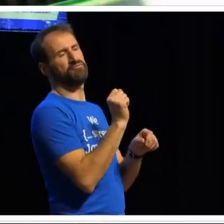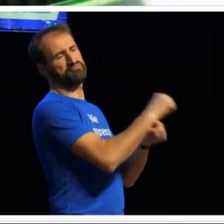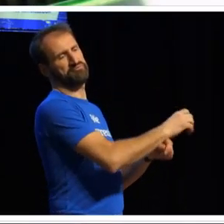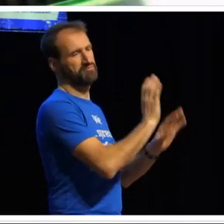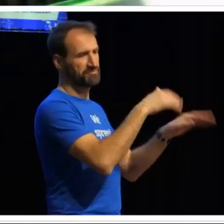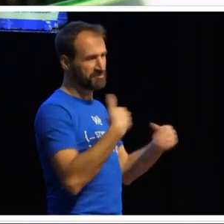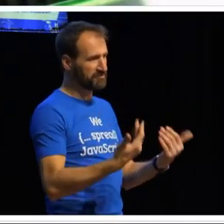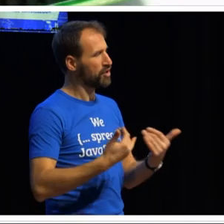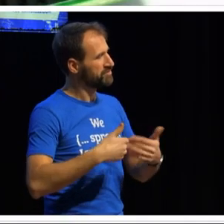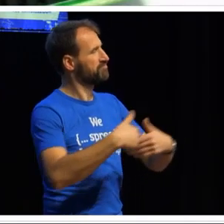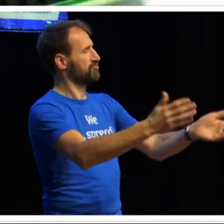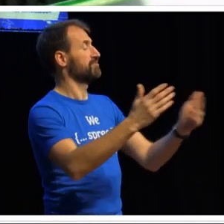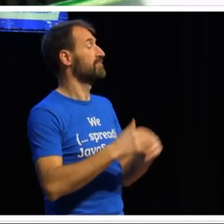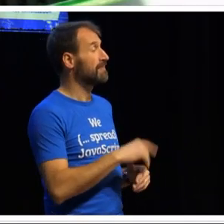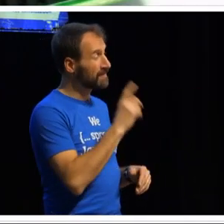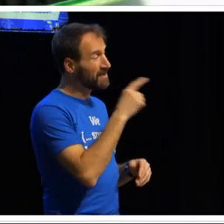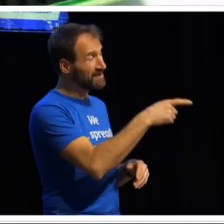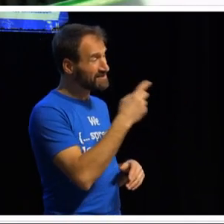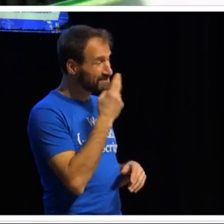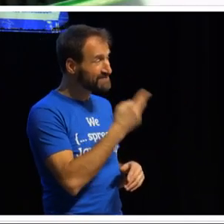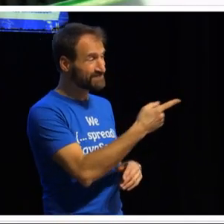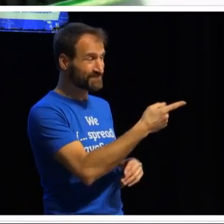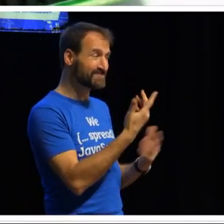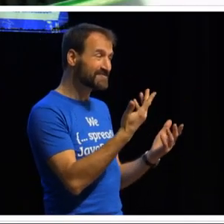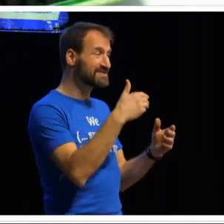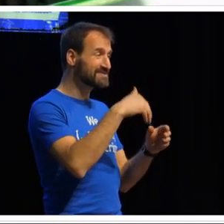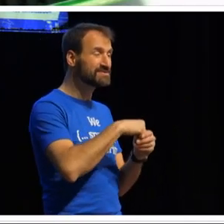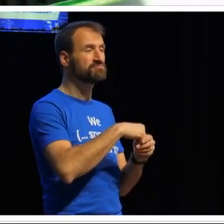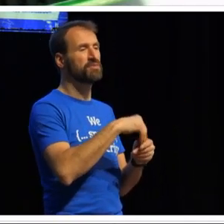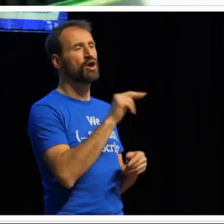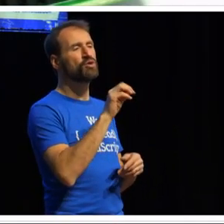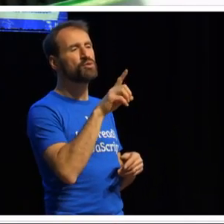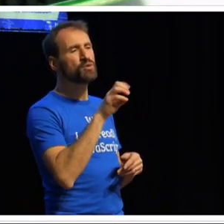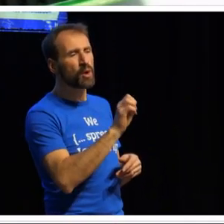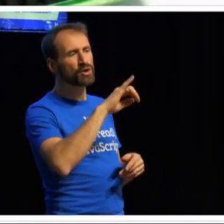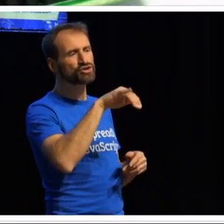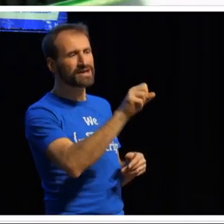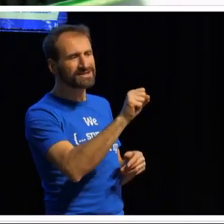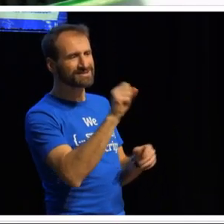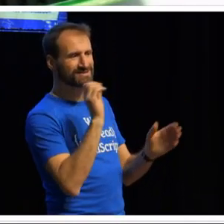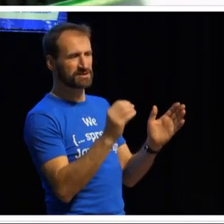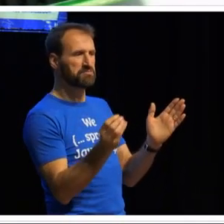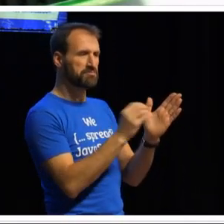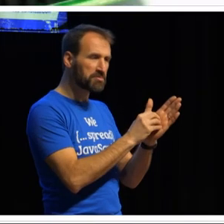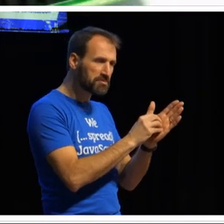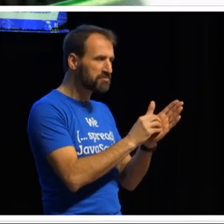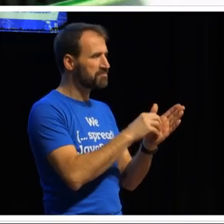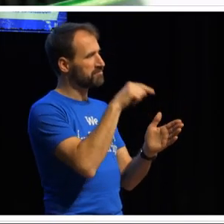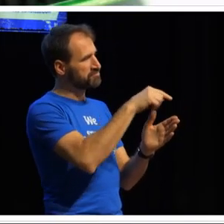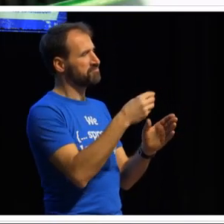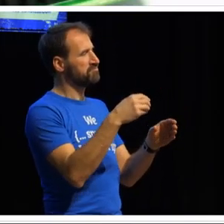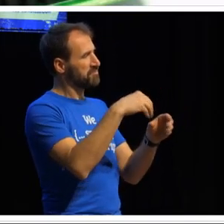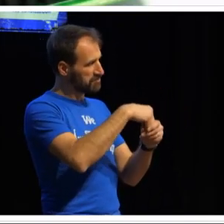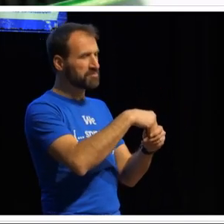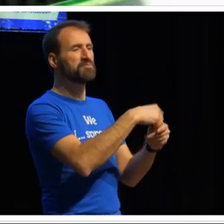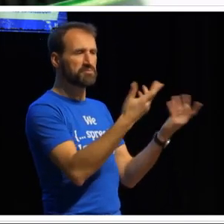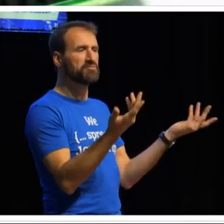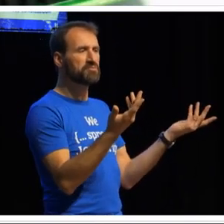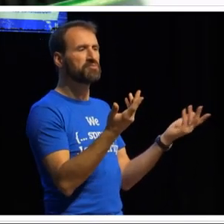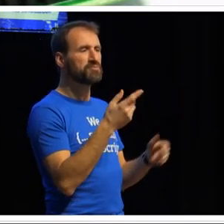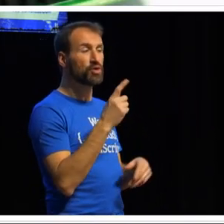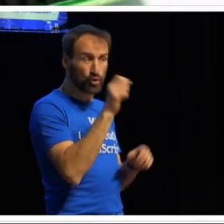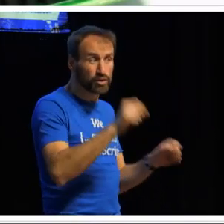Raspberry Pi? Because it runs Linux, you can stick Node.js on it, and you can write your software that way. And you can. It's a